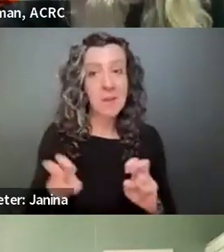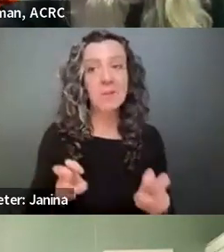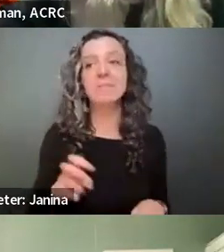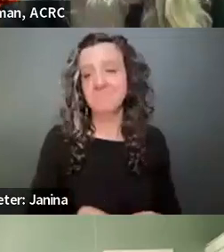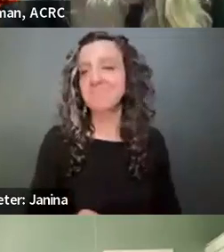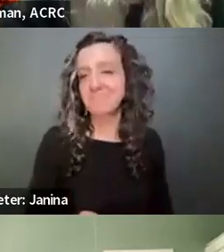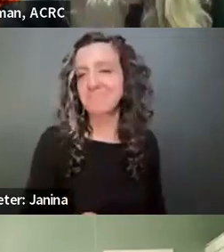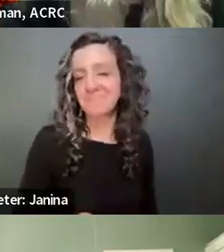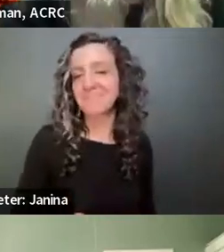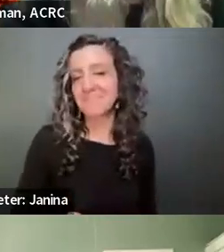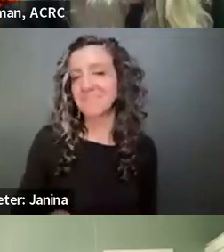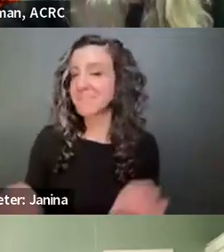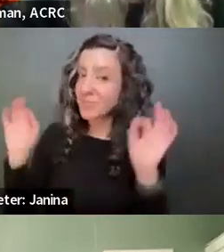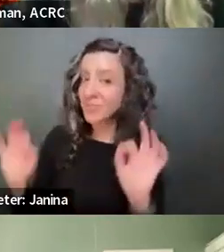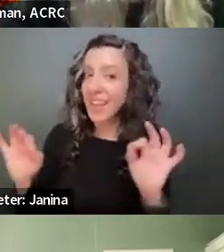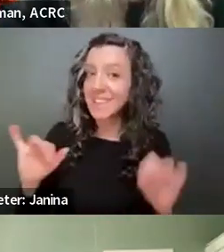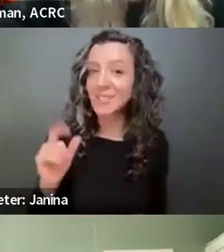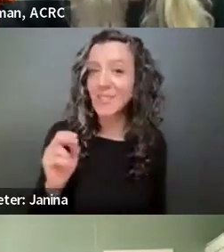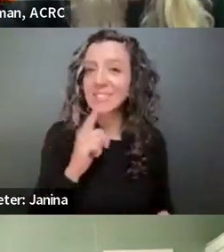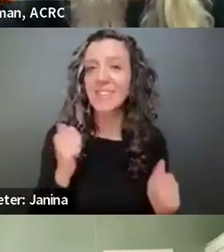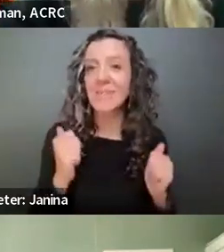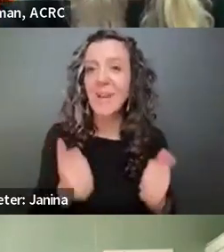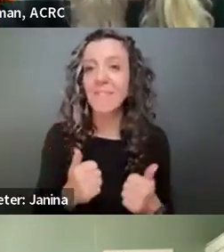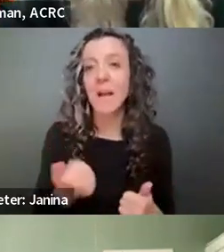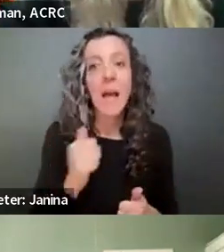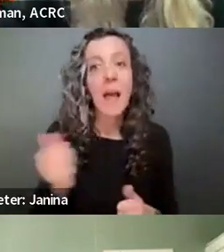Excellent. Does anybody have any questions for Danielle or Lori?